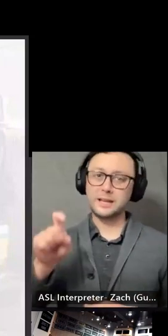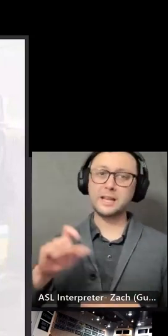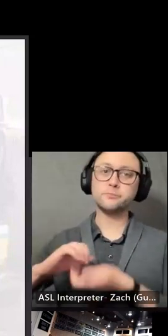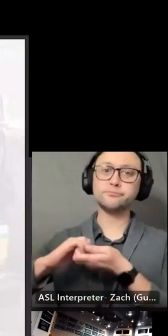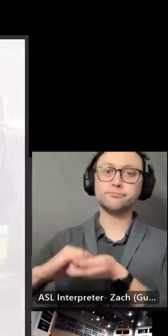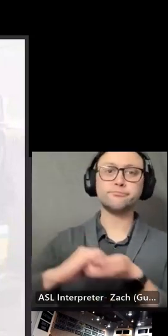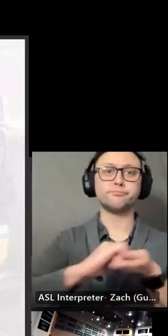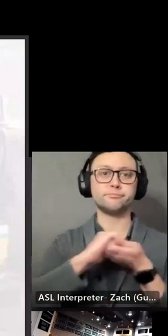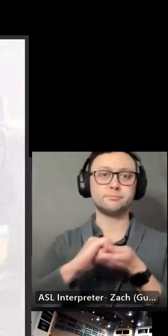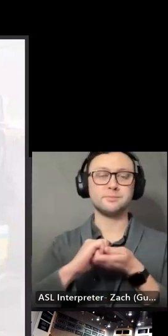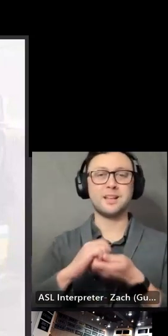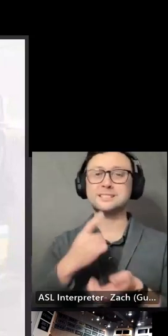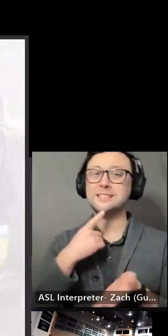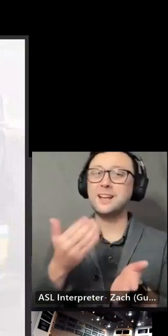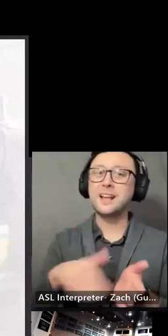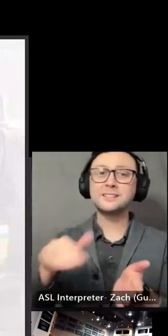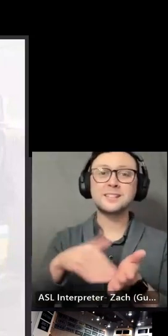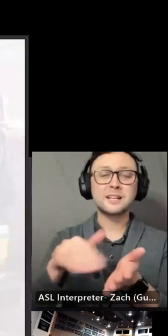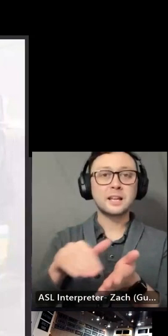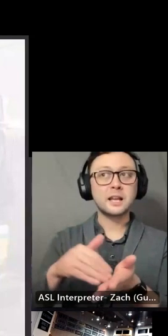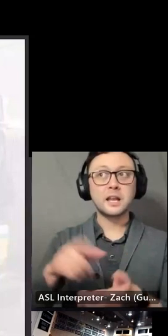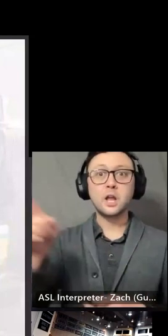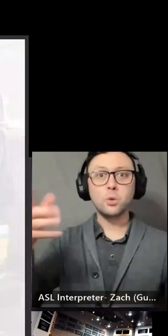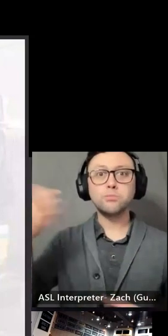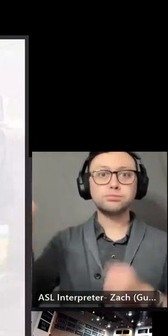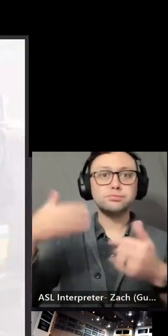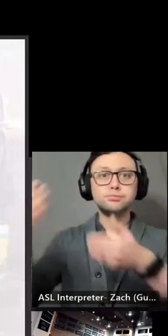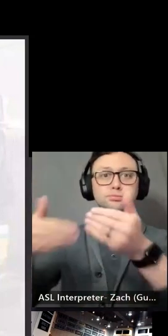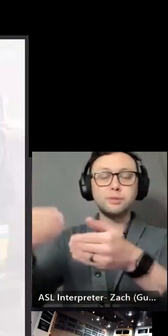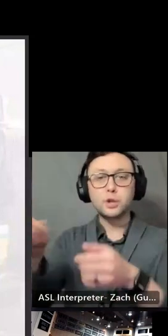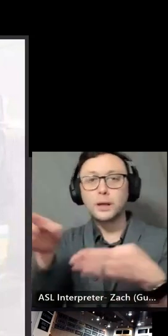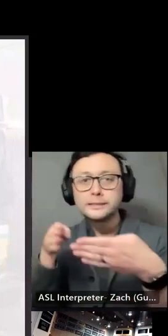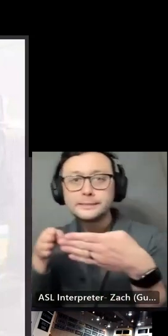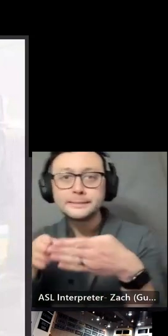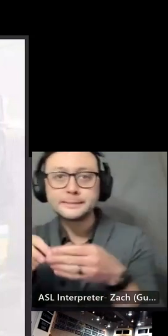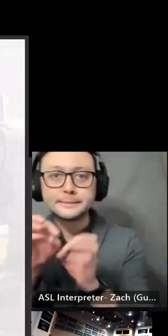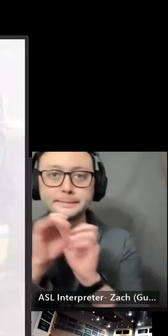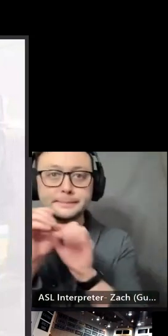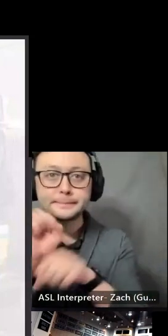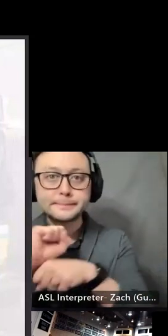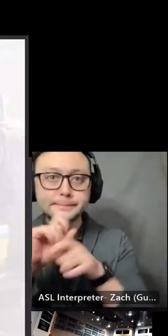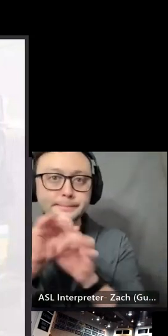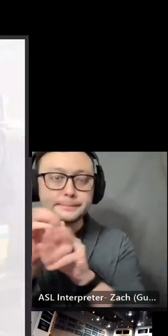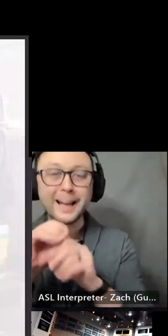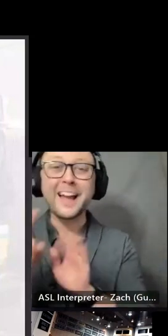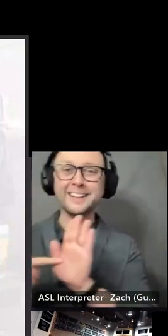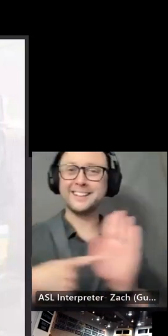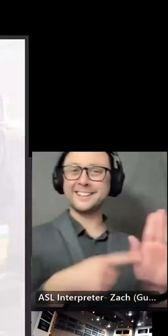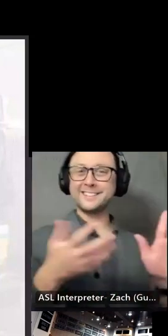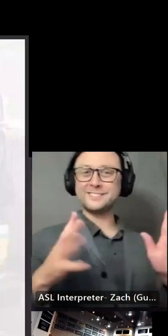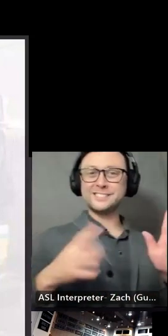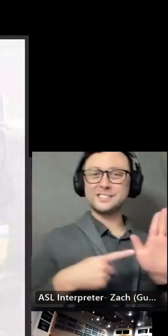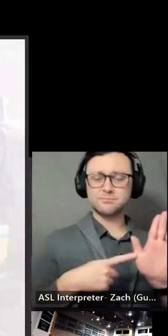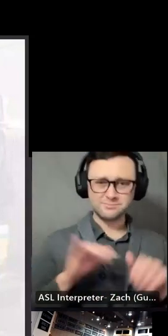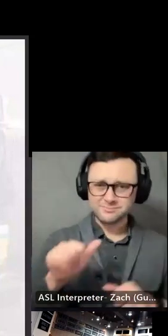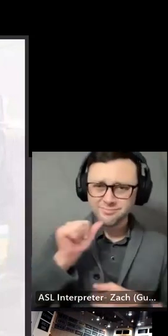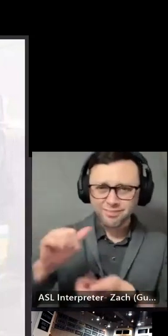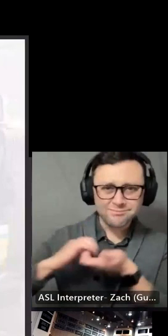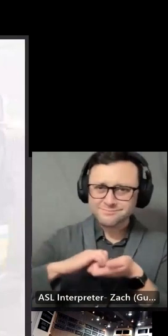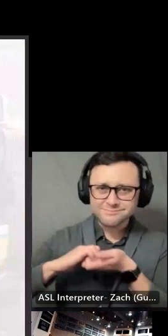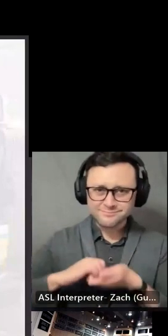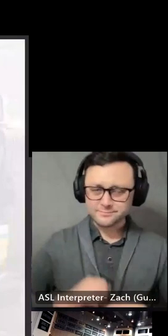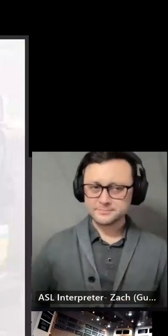We've been saying that over and over. We're not doing that. You're going in your corner. You're working on it, and you're coming back and showing us what your result is. That's not how it